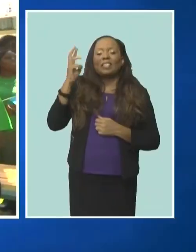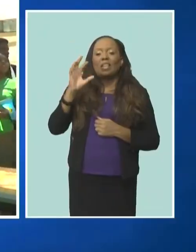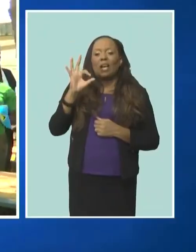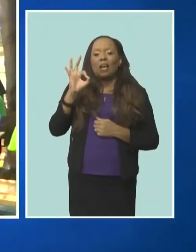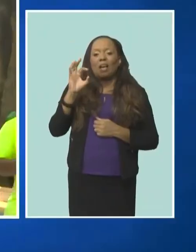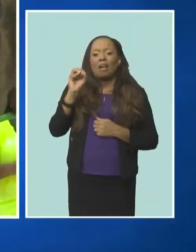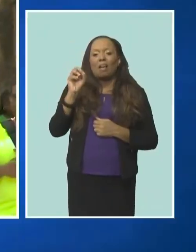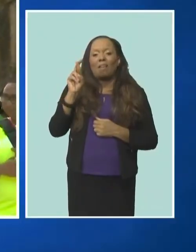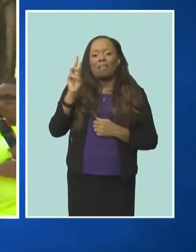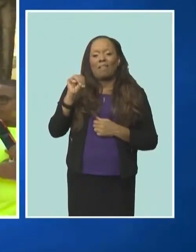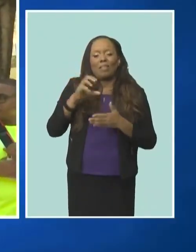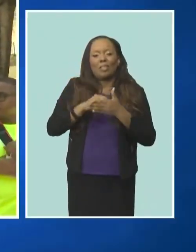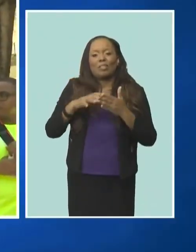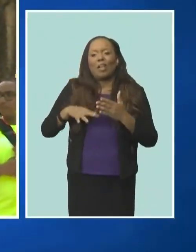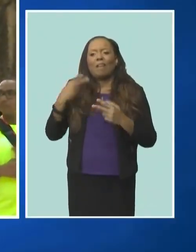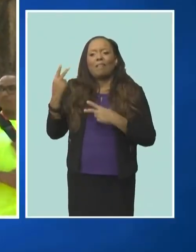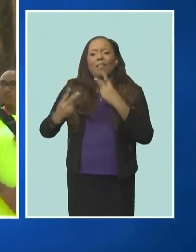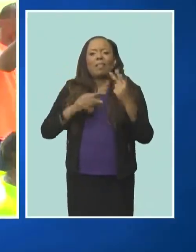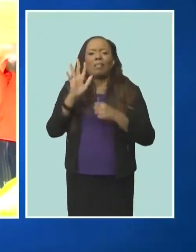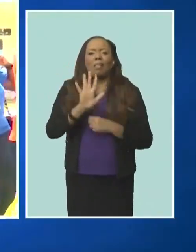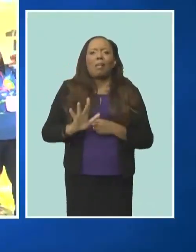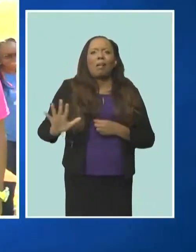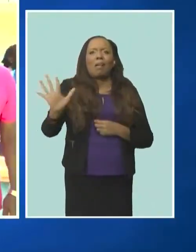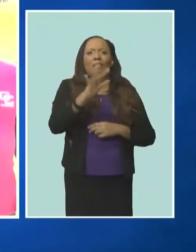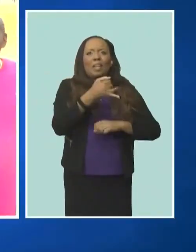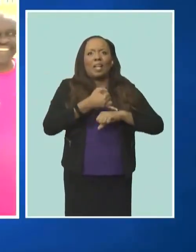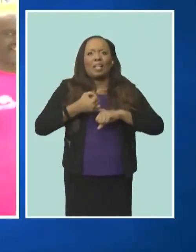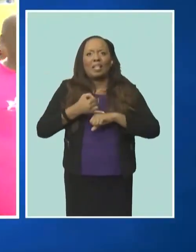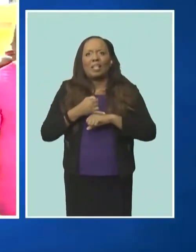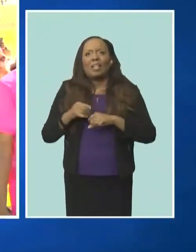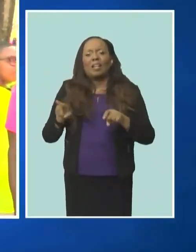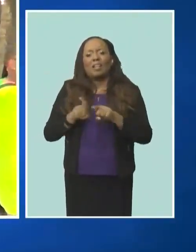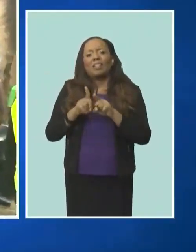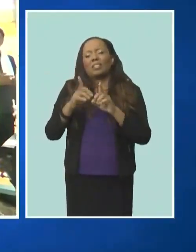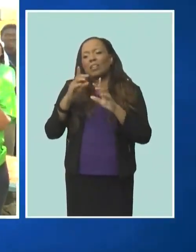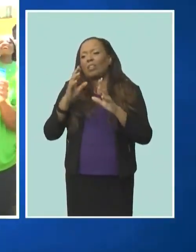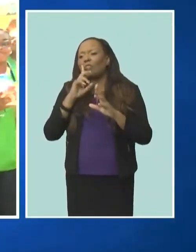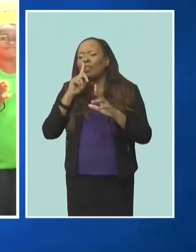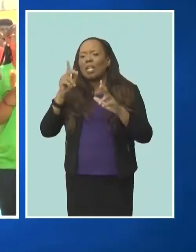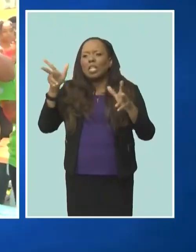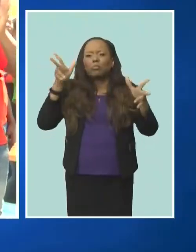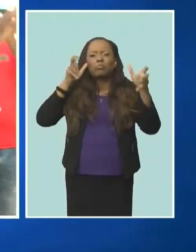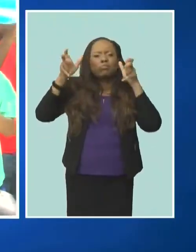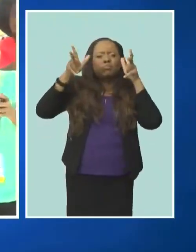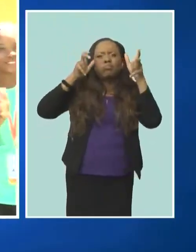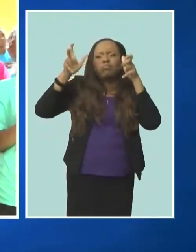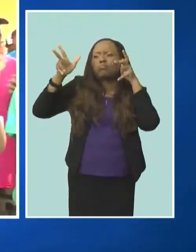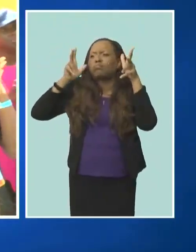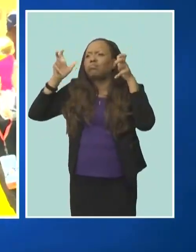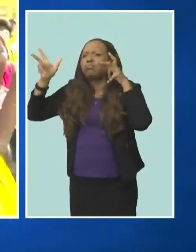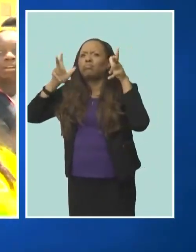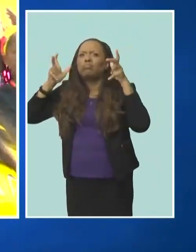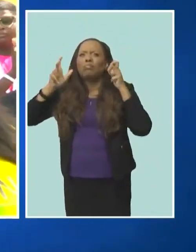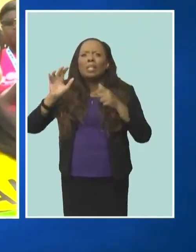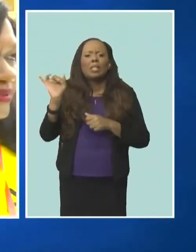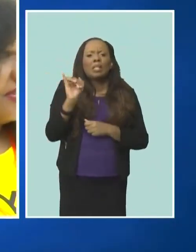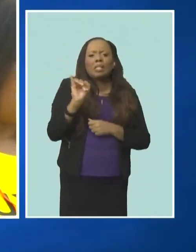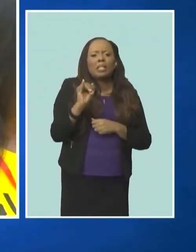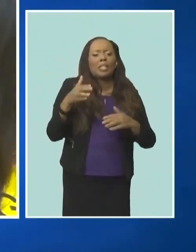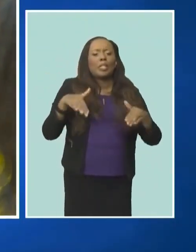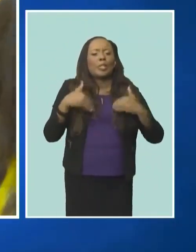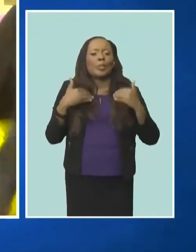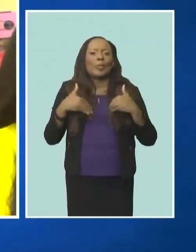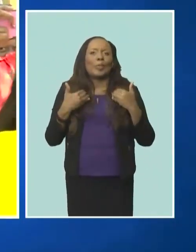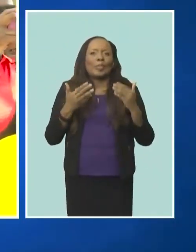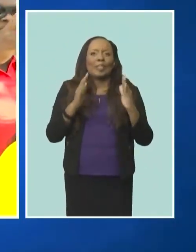places of interest around the island, in addition to taking in Carifesta-related events, including the Youth Village. Onesta